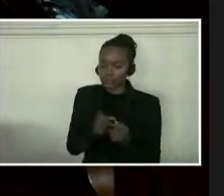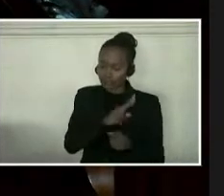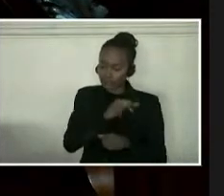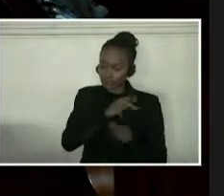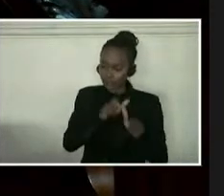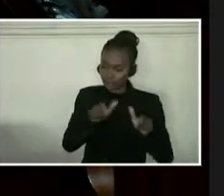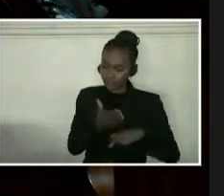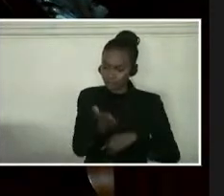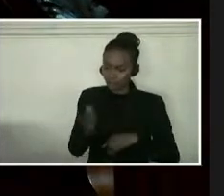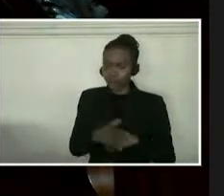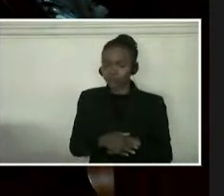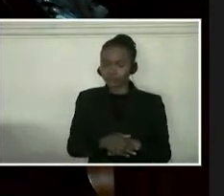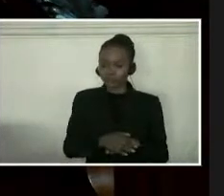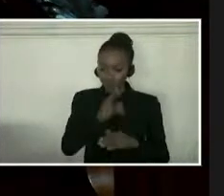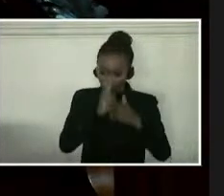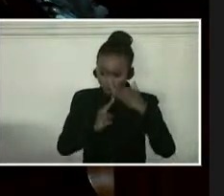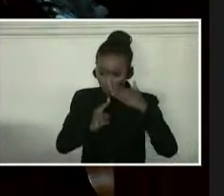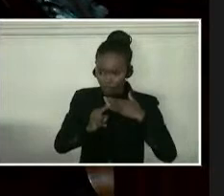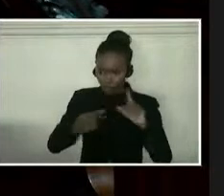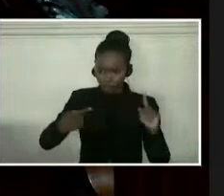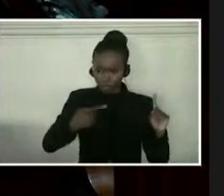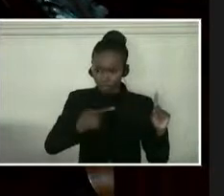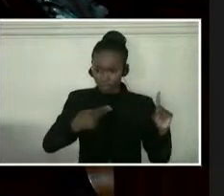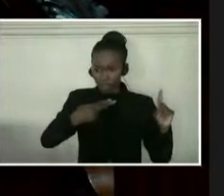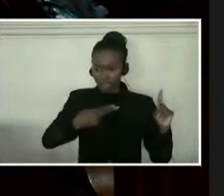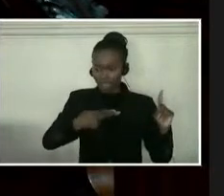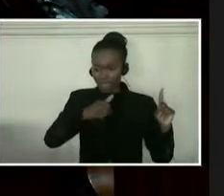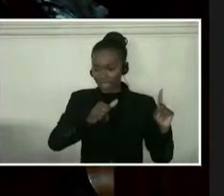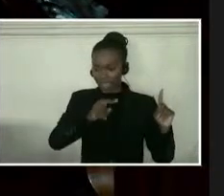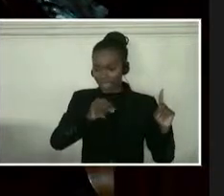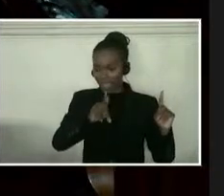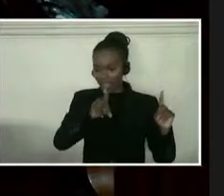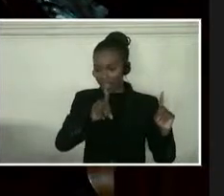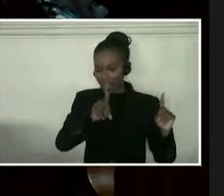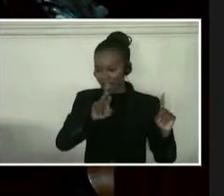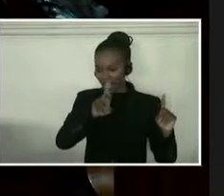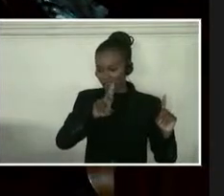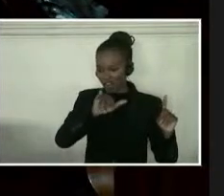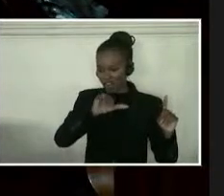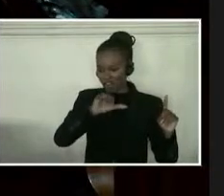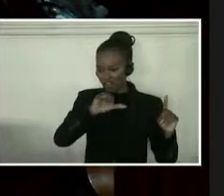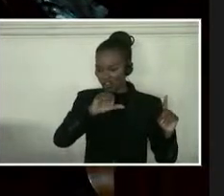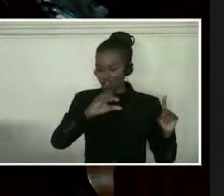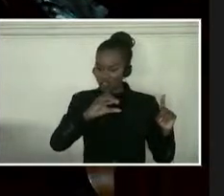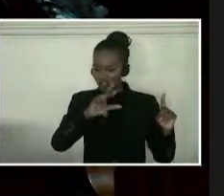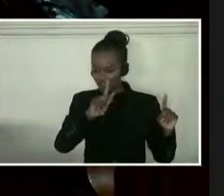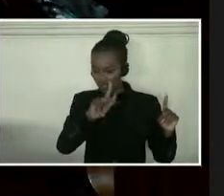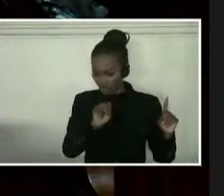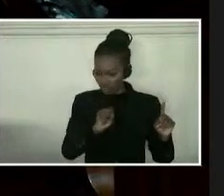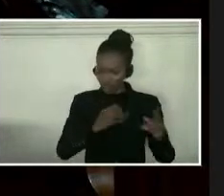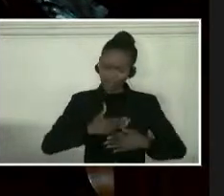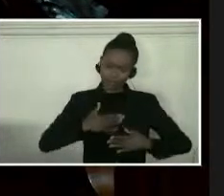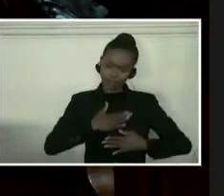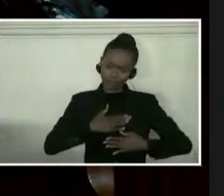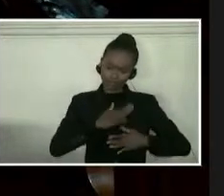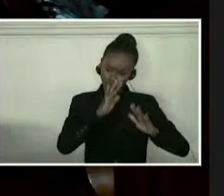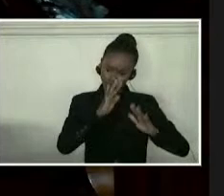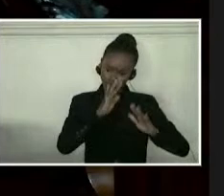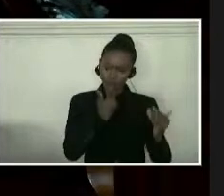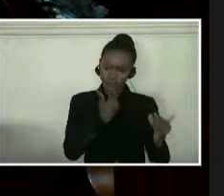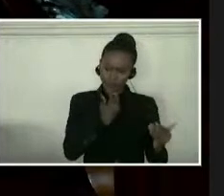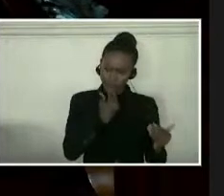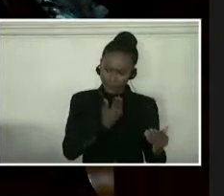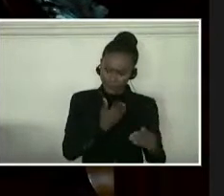really appreciate all your applause all your applause that you have sent to us as the department together with